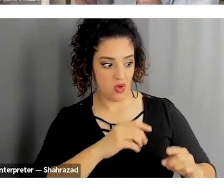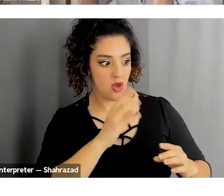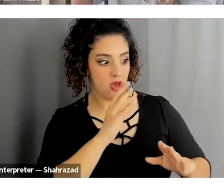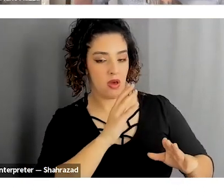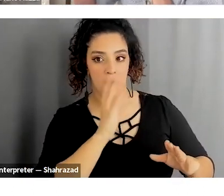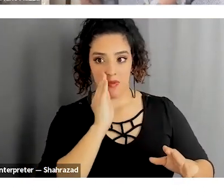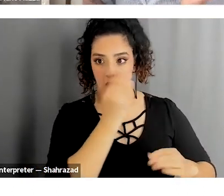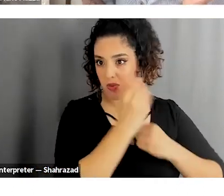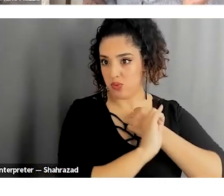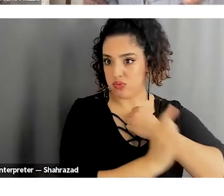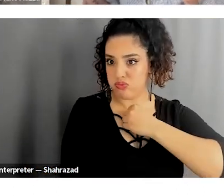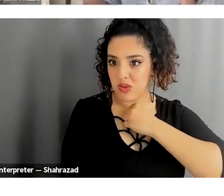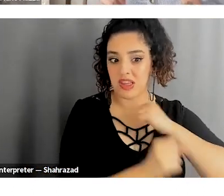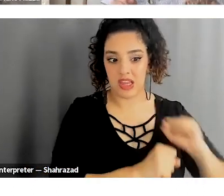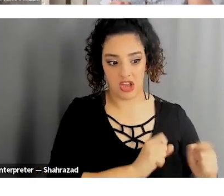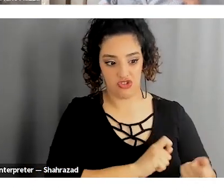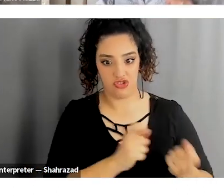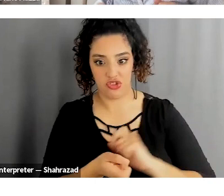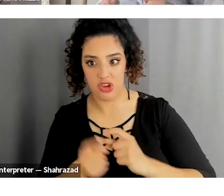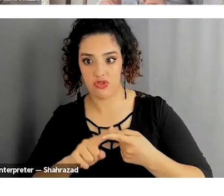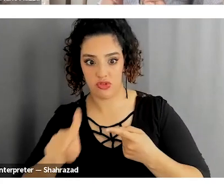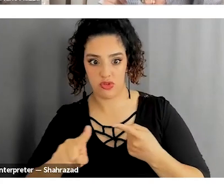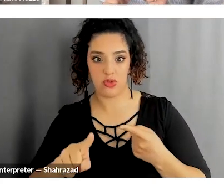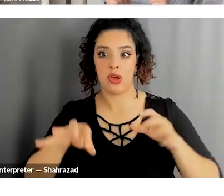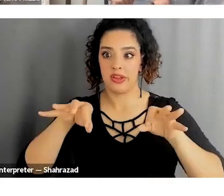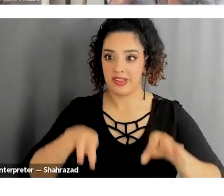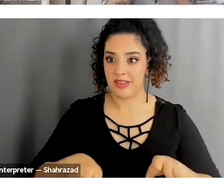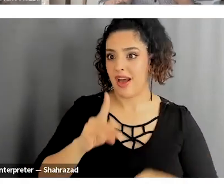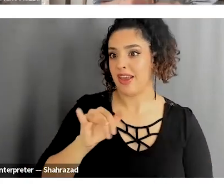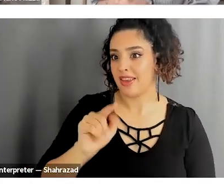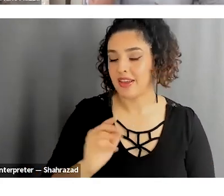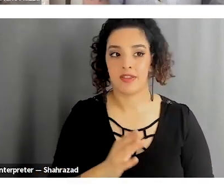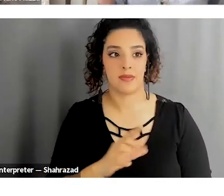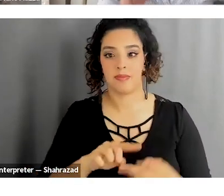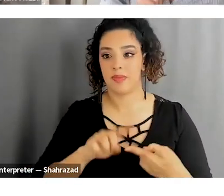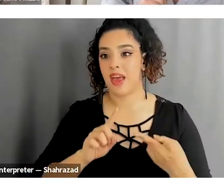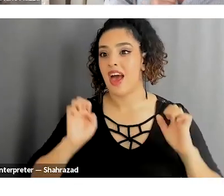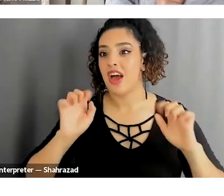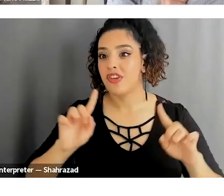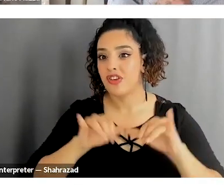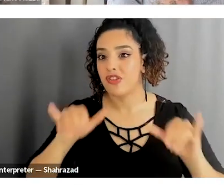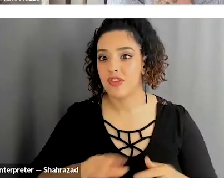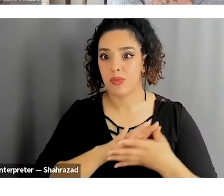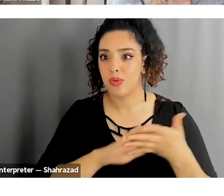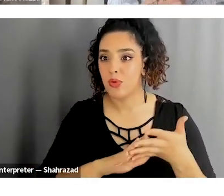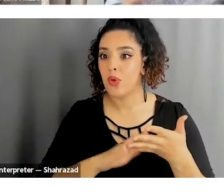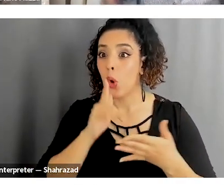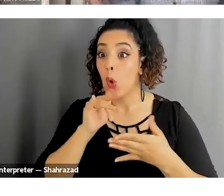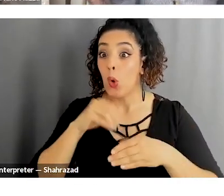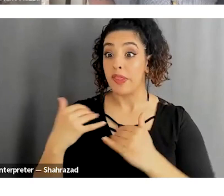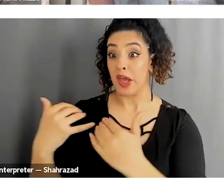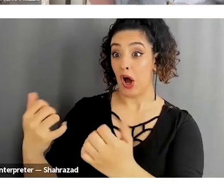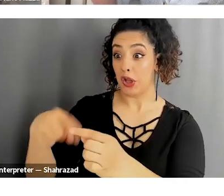into dye, into dye kits, into like education systems? Who in the audience has the money that wants to give us for